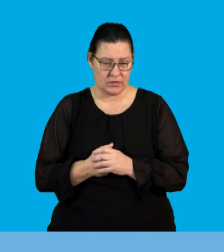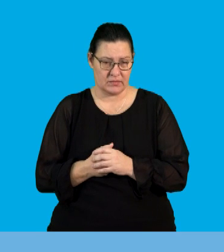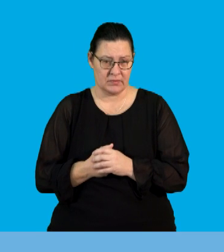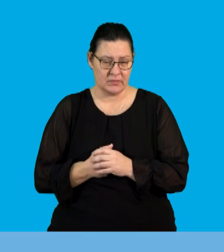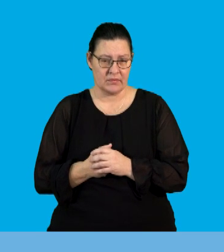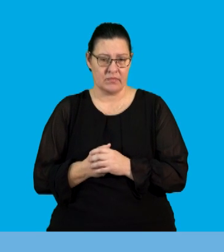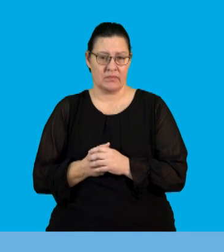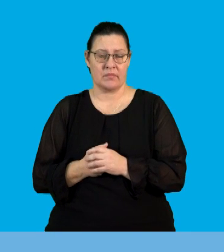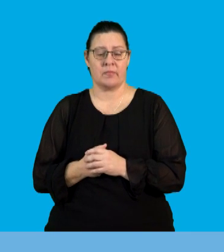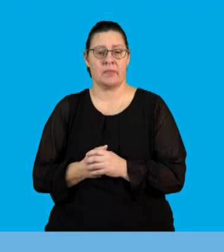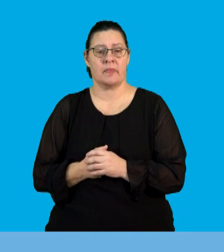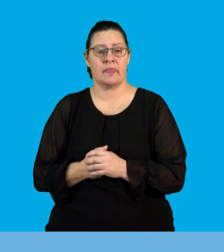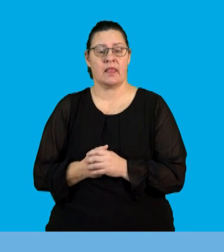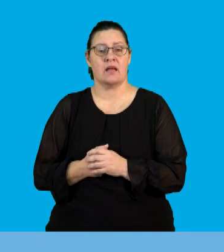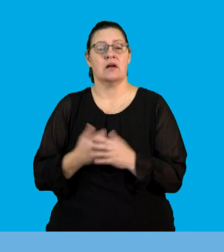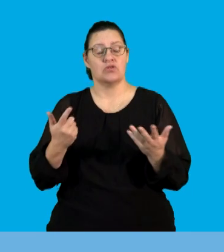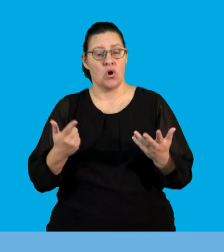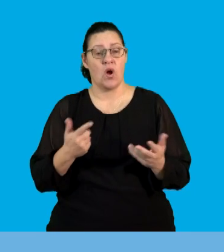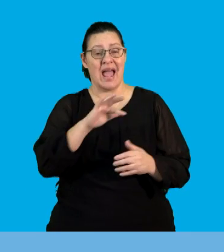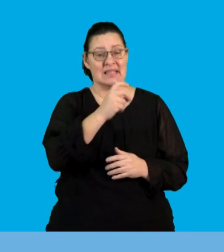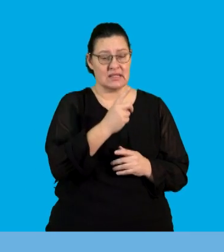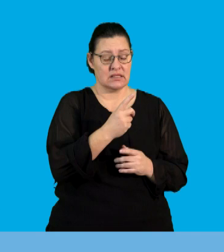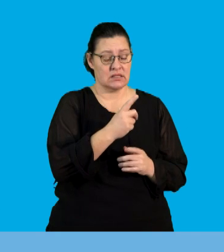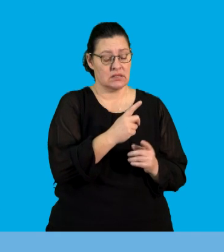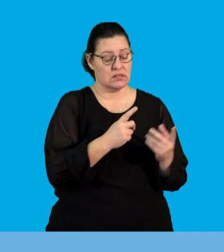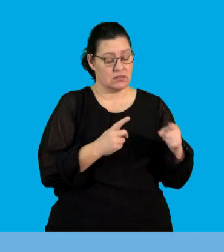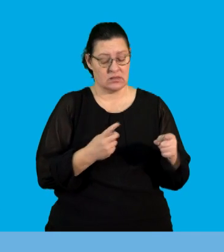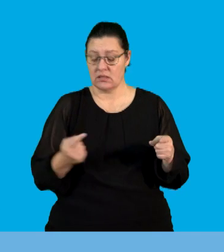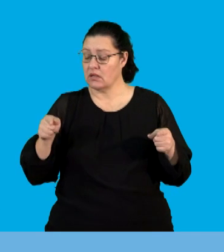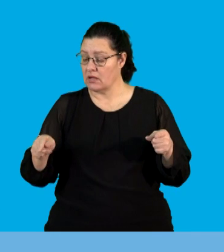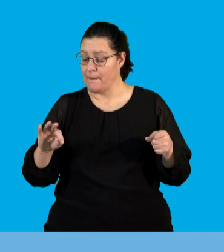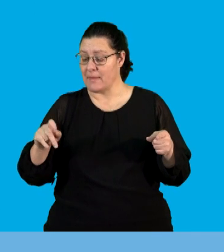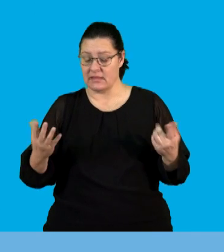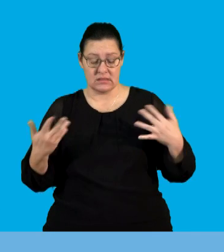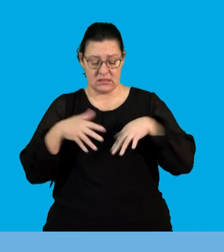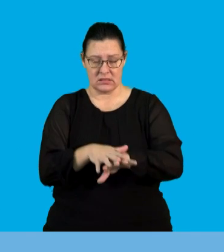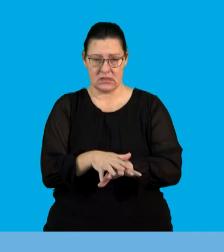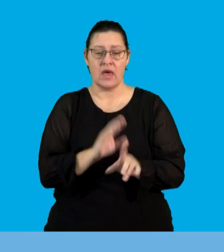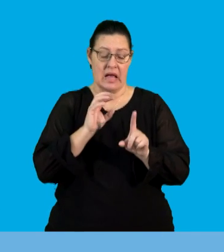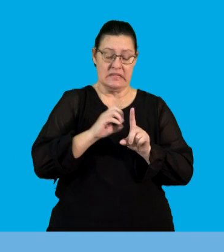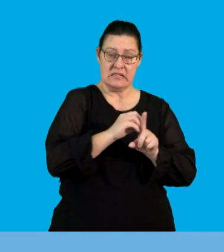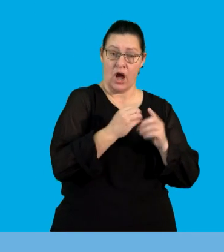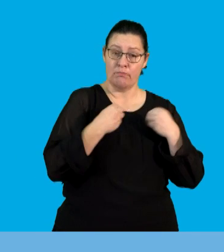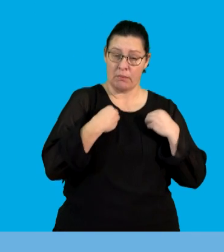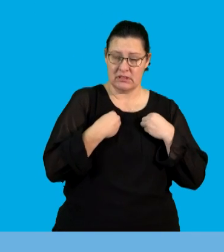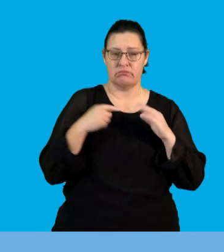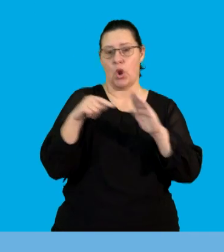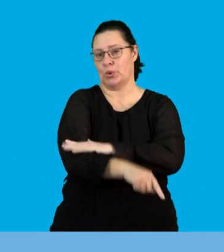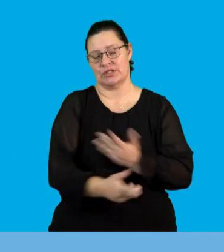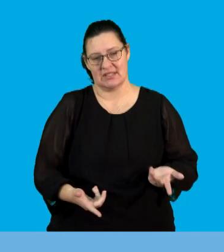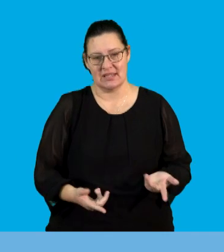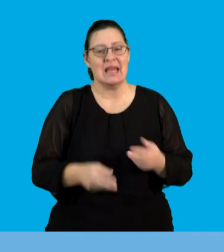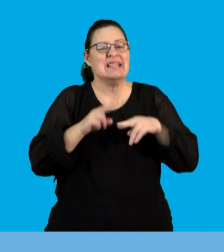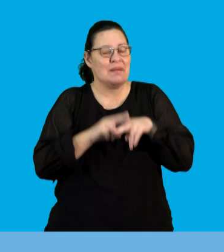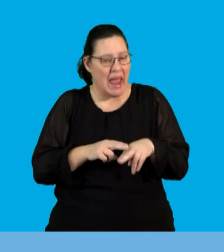stronger the base is. Now, if an acid reacts with a base, they lose their corrosive properties depending